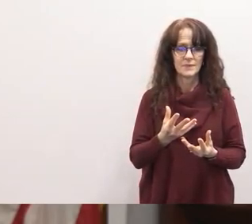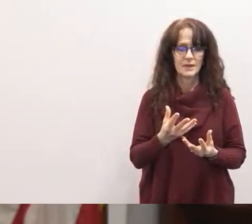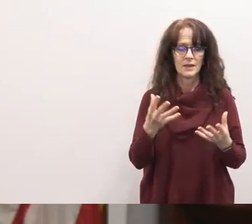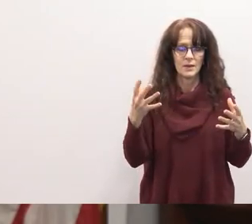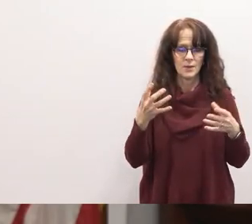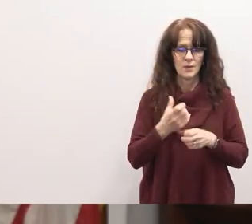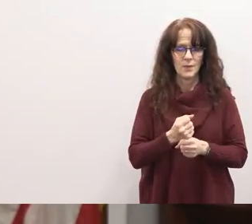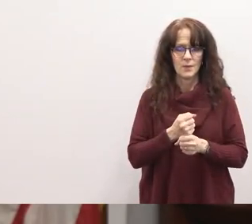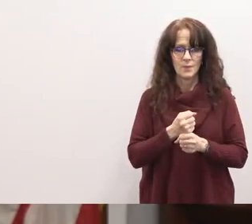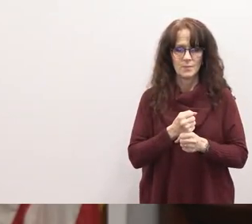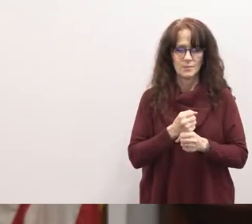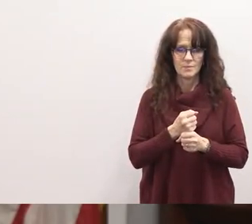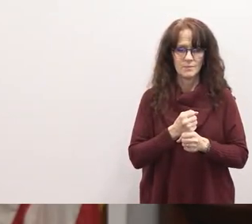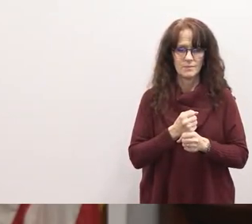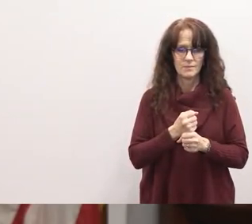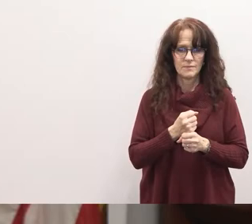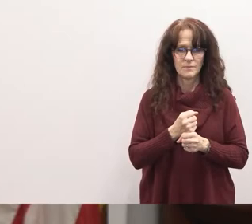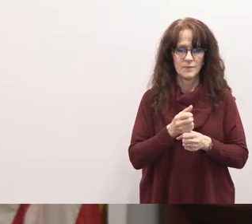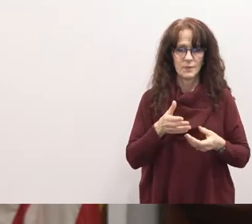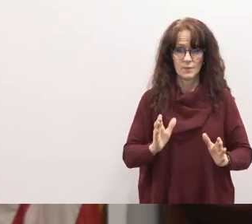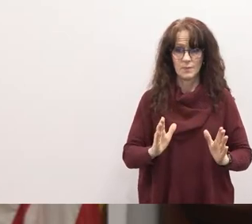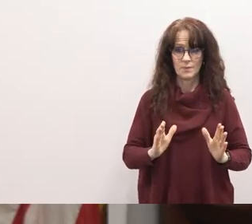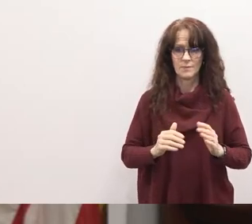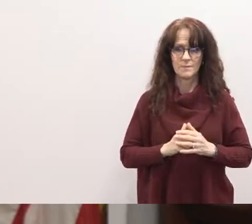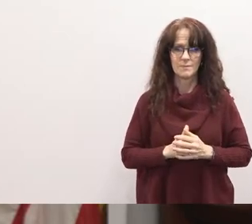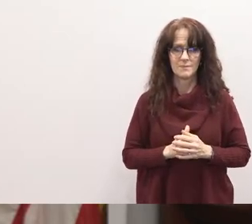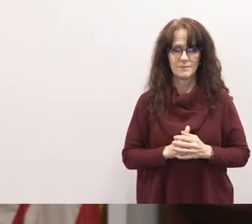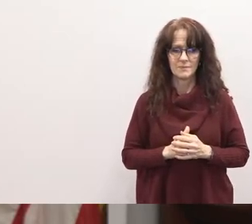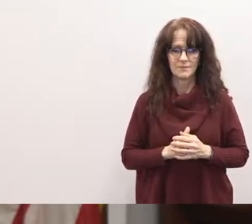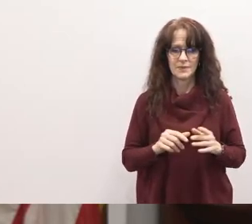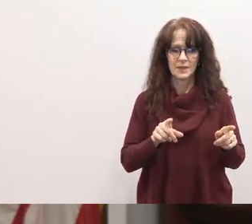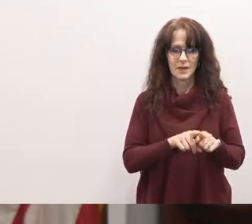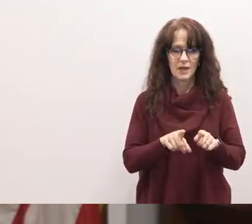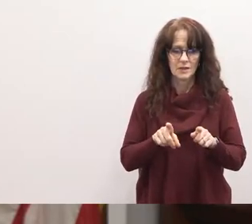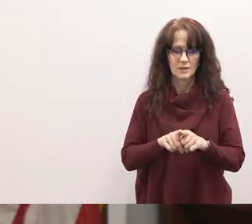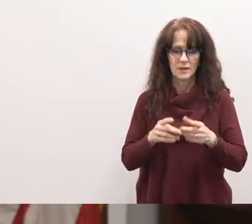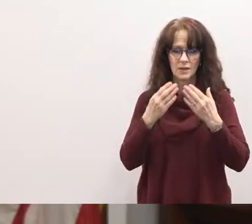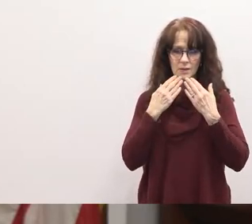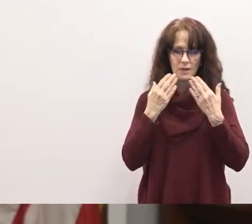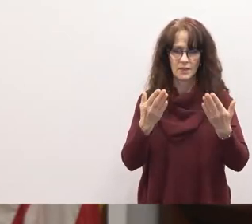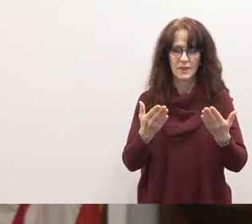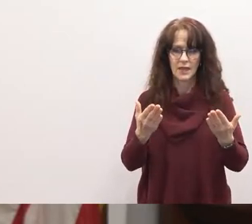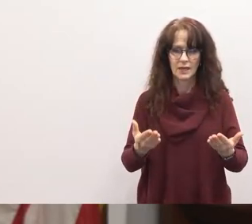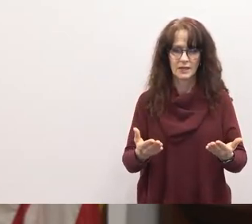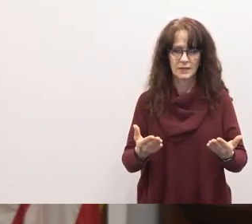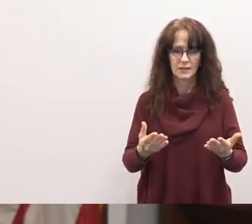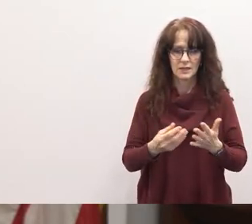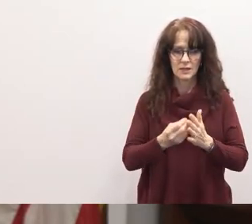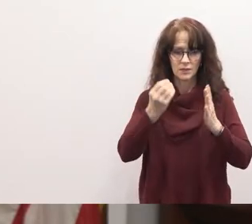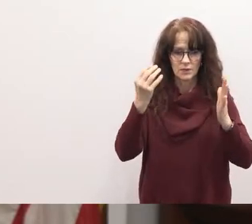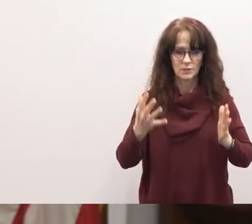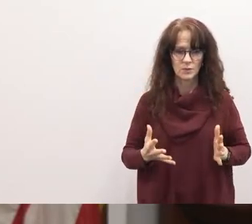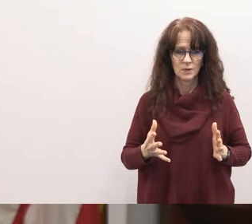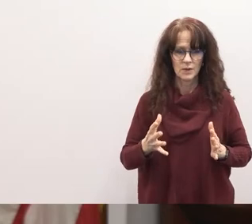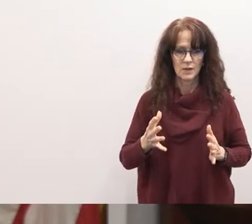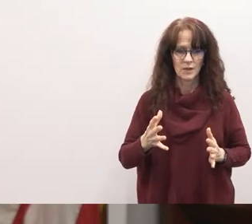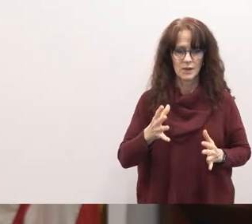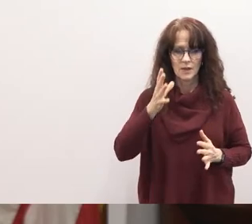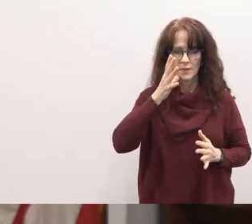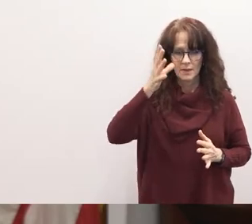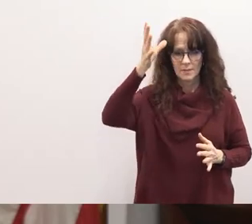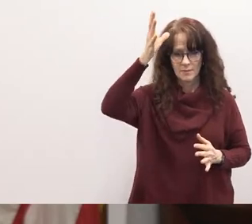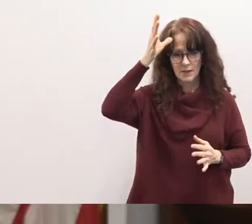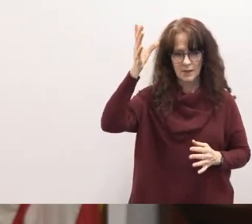condensed form. And so I also want to thank the students and a parent